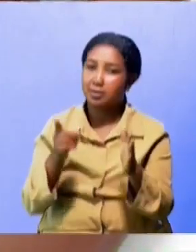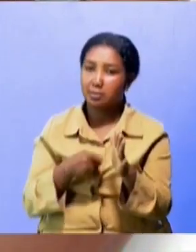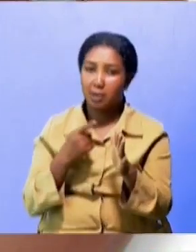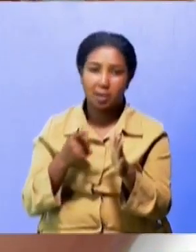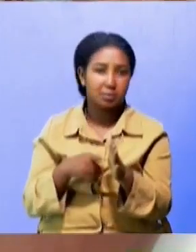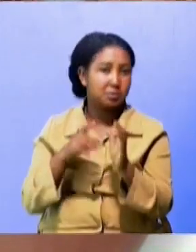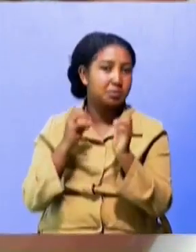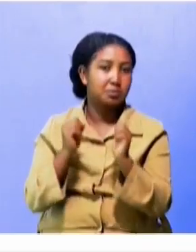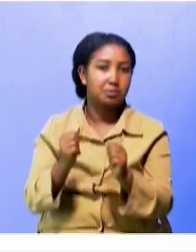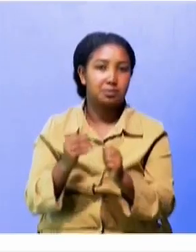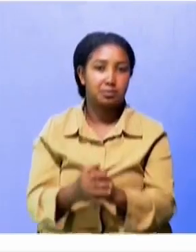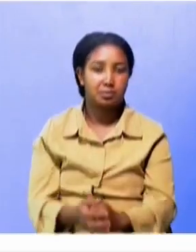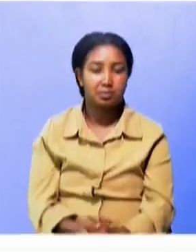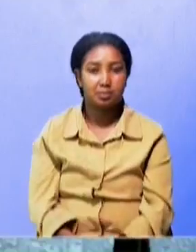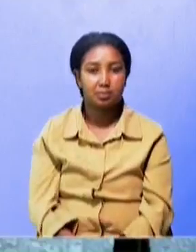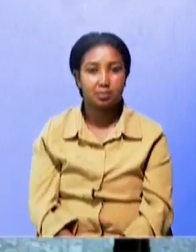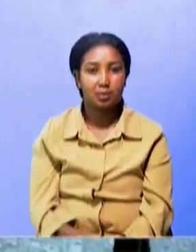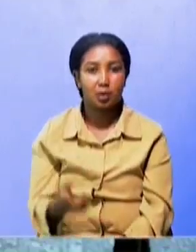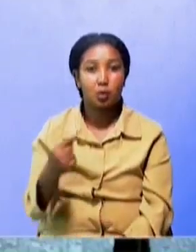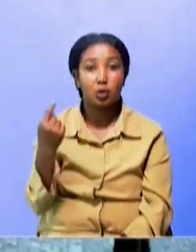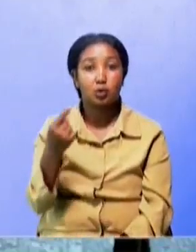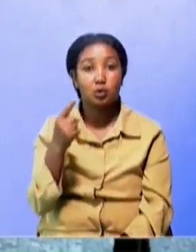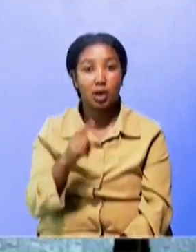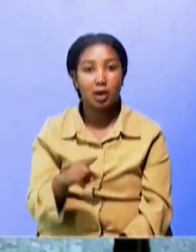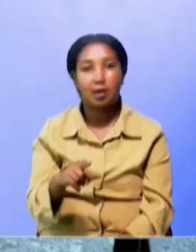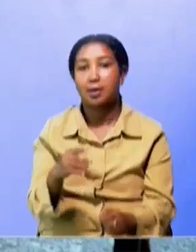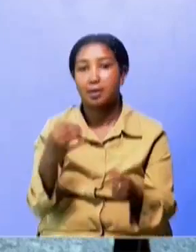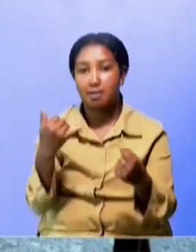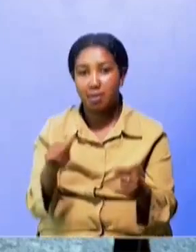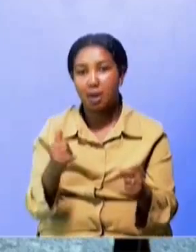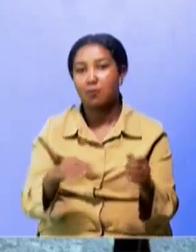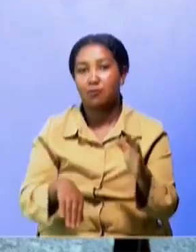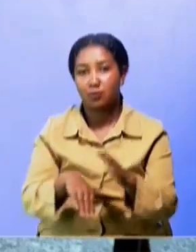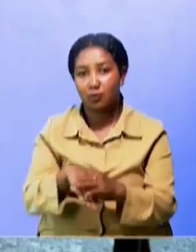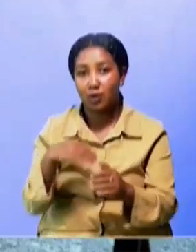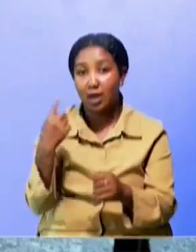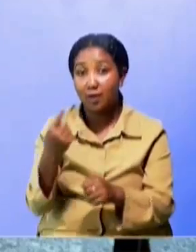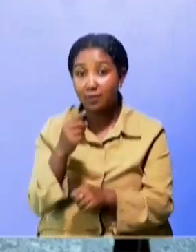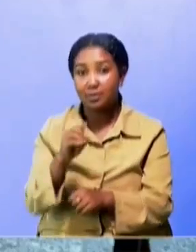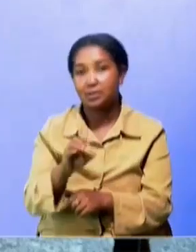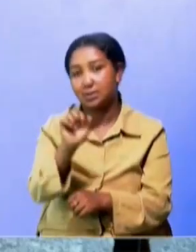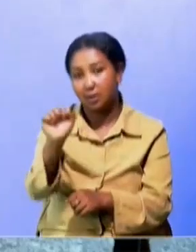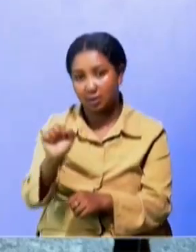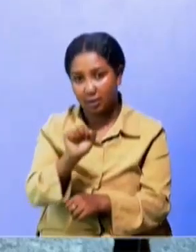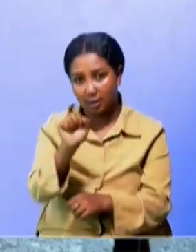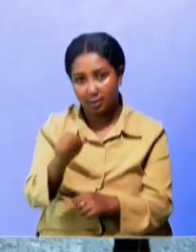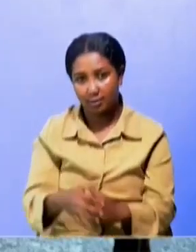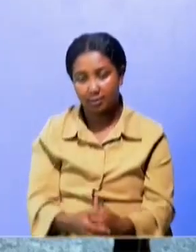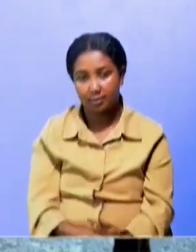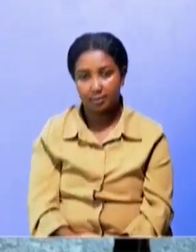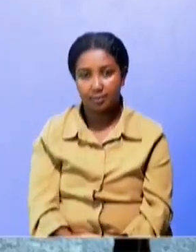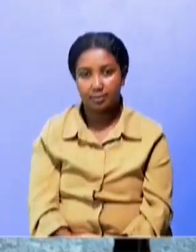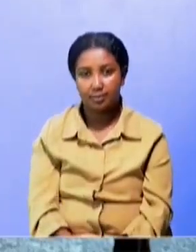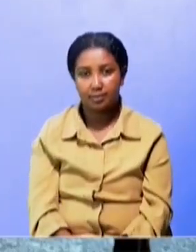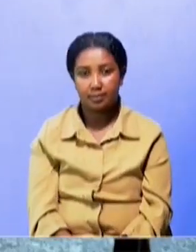Yeah. We usually play football every Saturday.